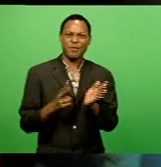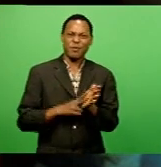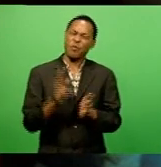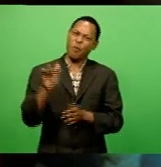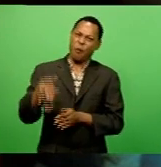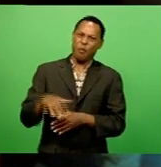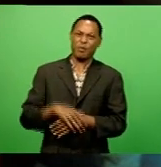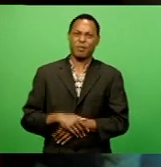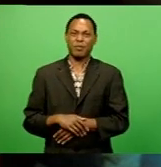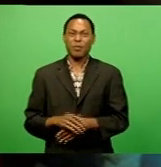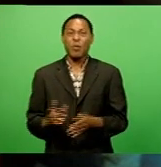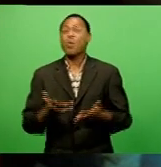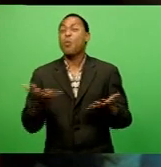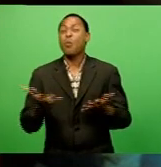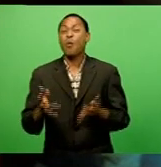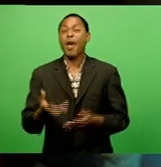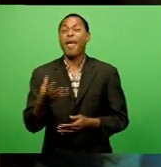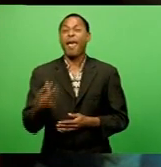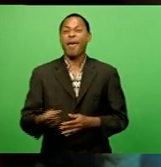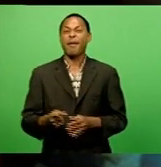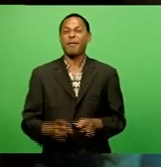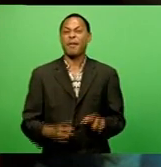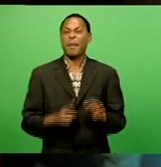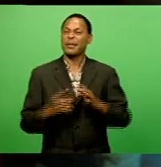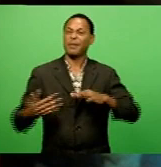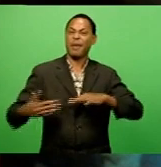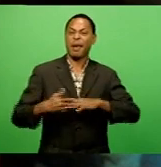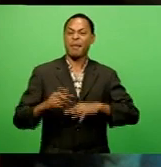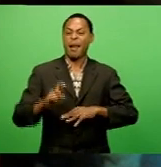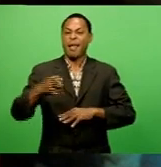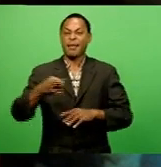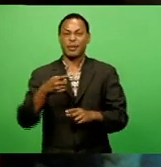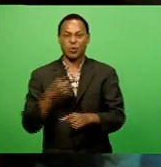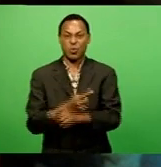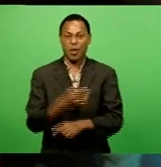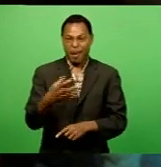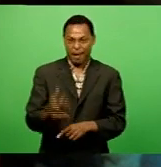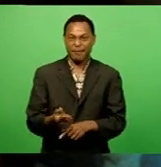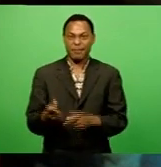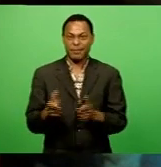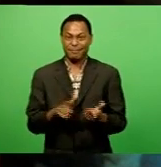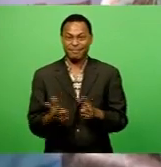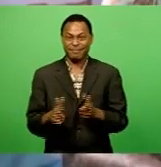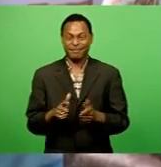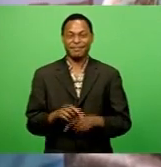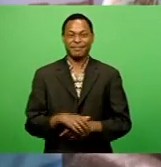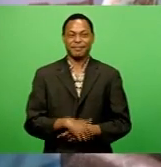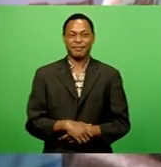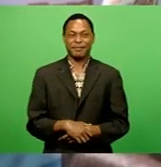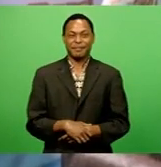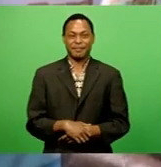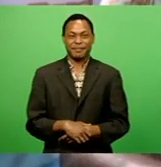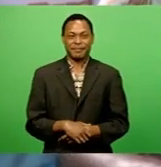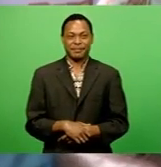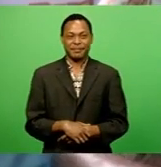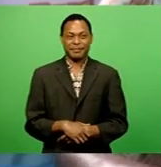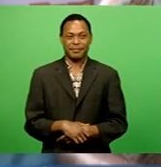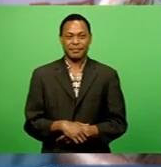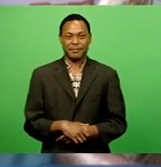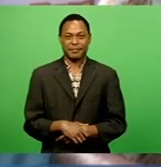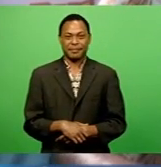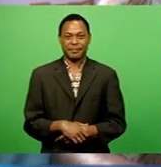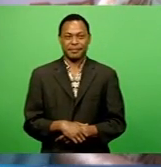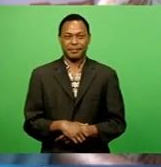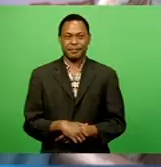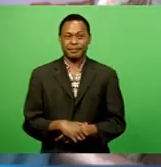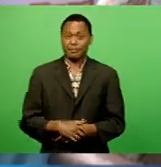at Uprising Sports Complex in Pacific Harbour next week. Akuradama with the story. sealing the